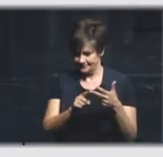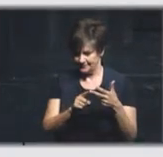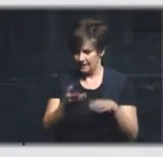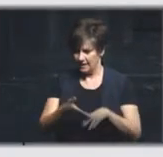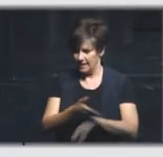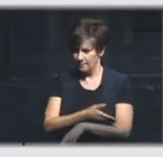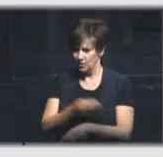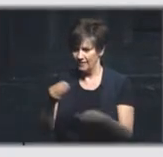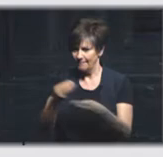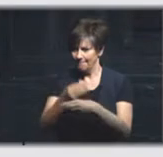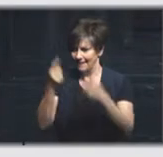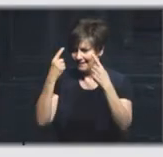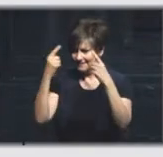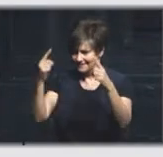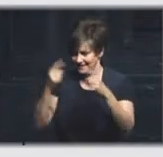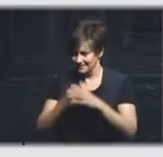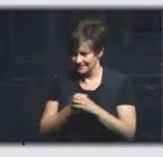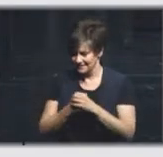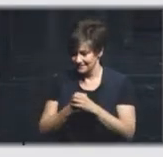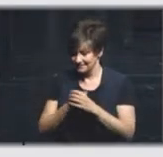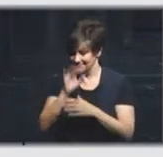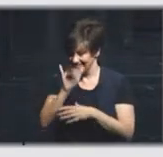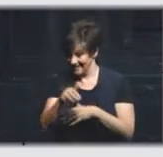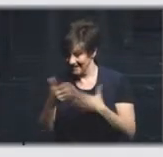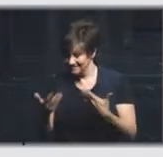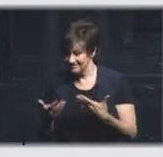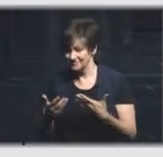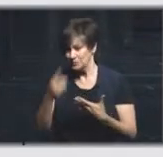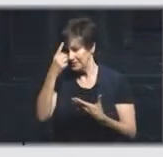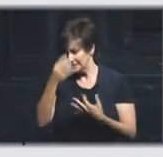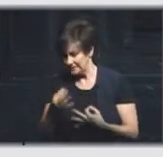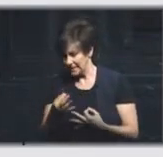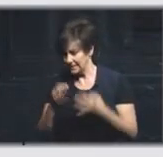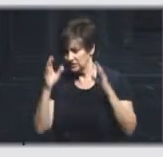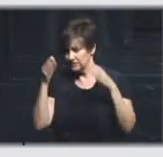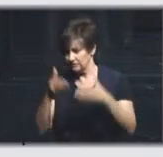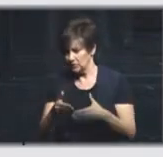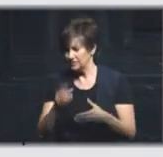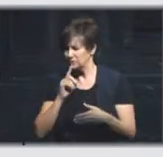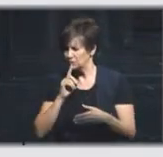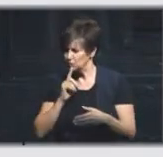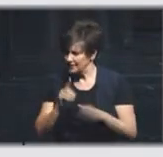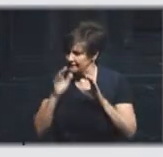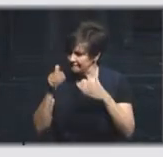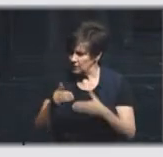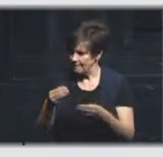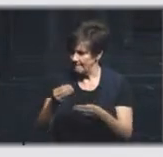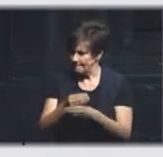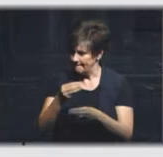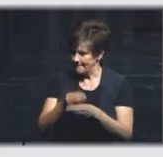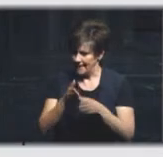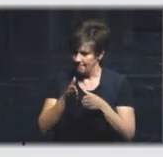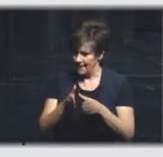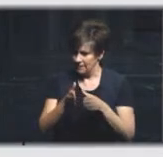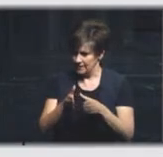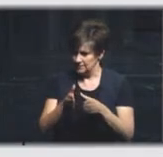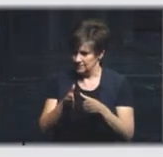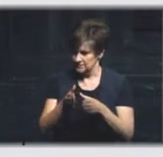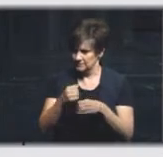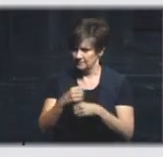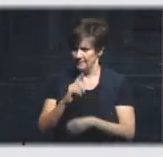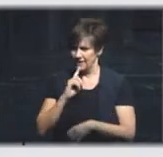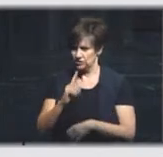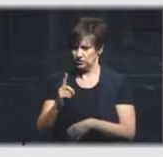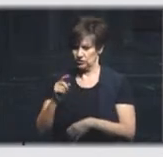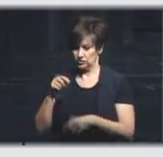improving math success. And for that one, we ended up deciding to focus in on math pathways and make sure that